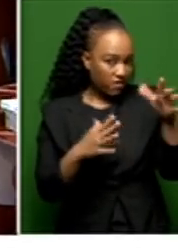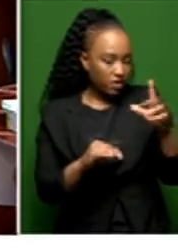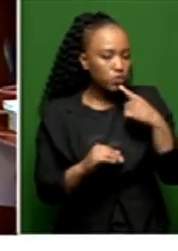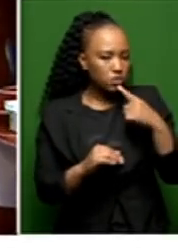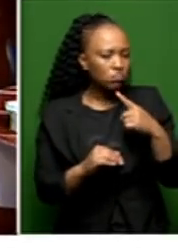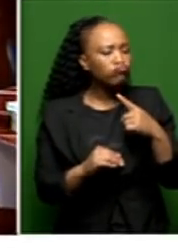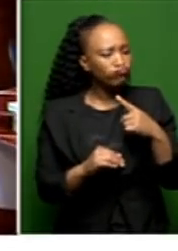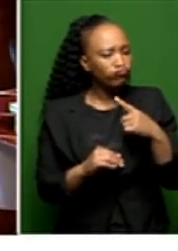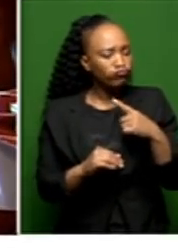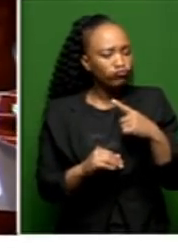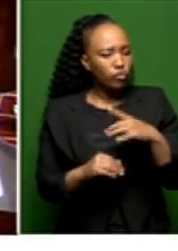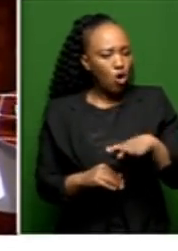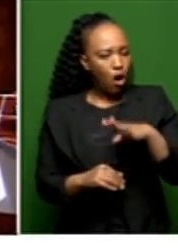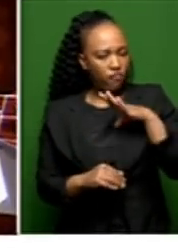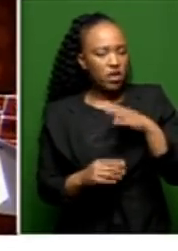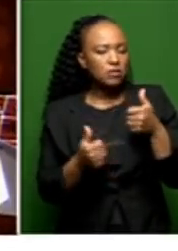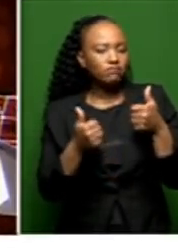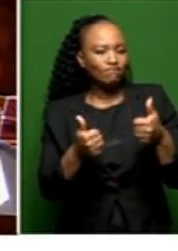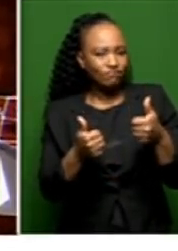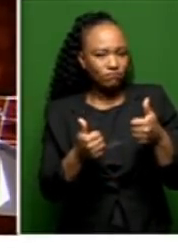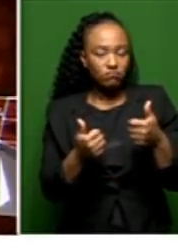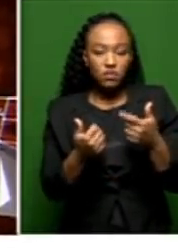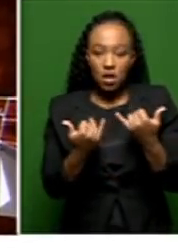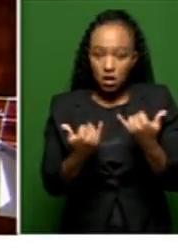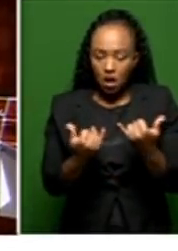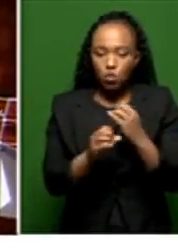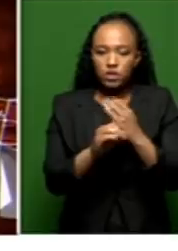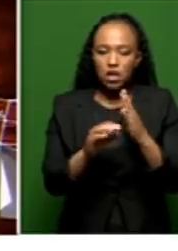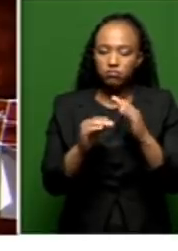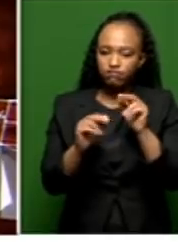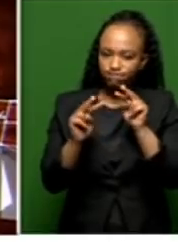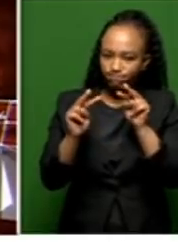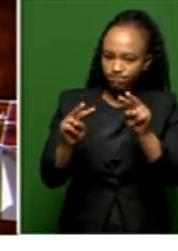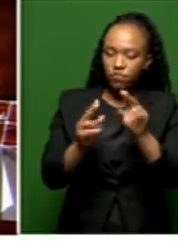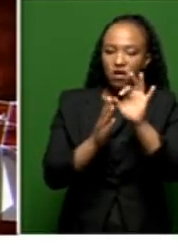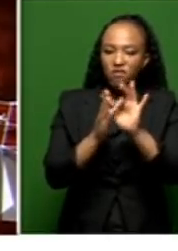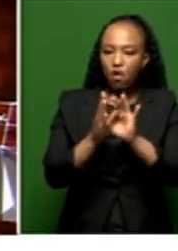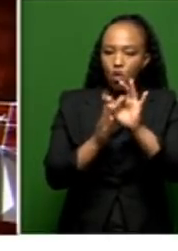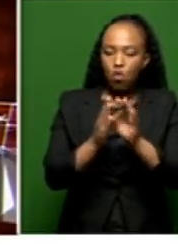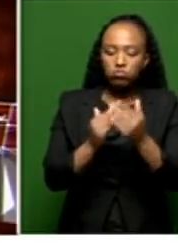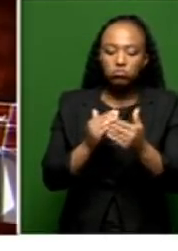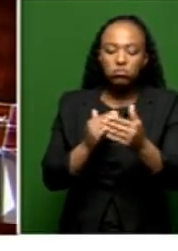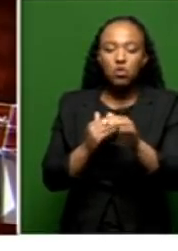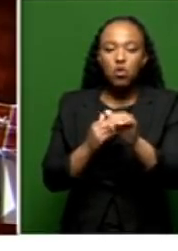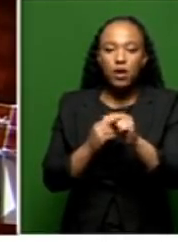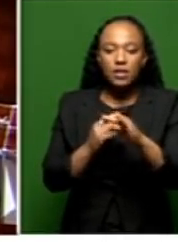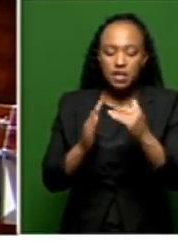happy with your confidence levels. So we now can start looking at the overall vote. The ANC